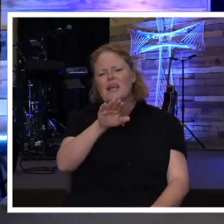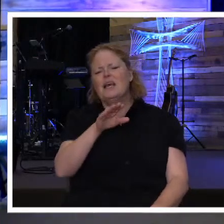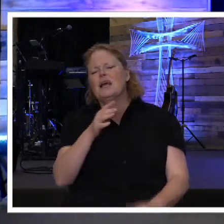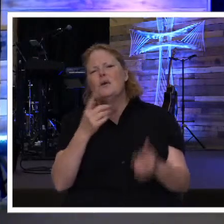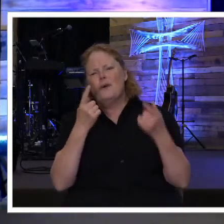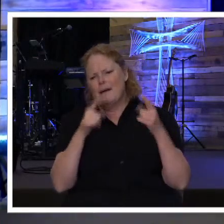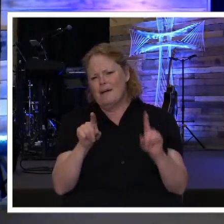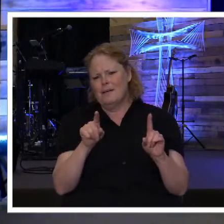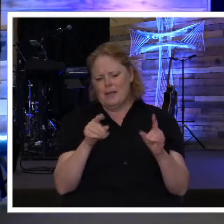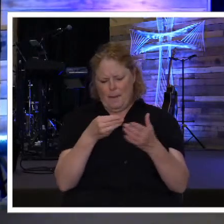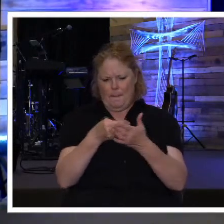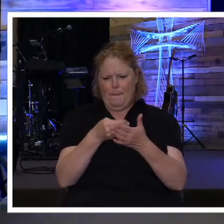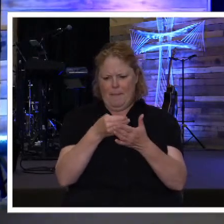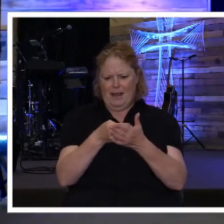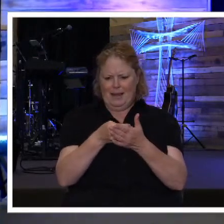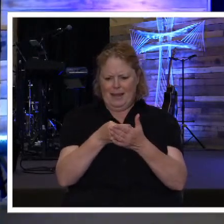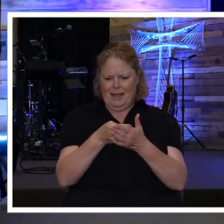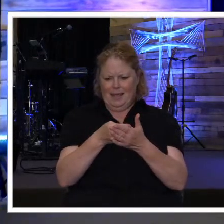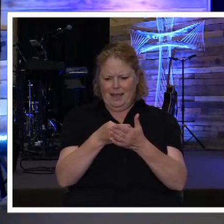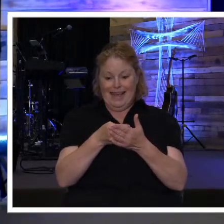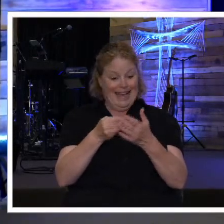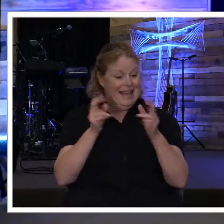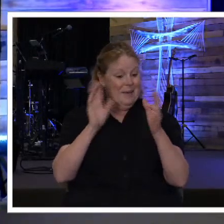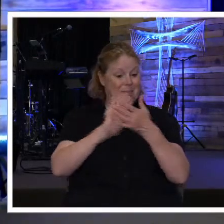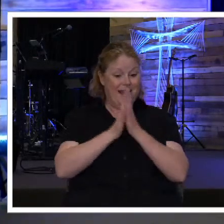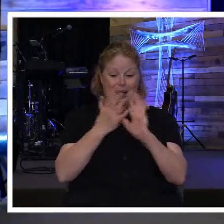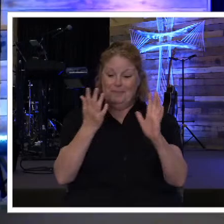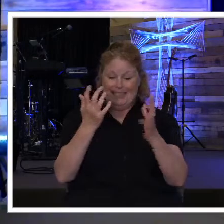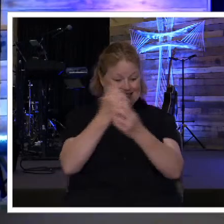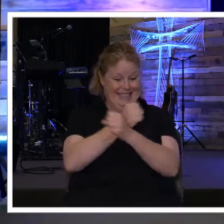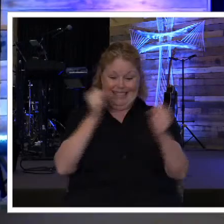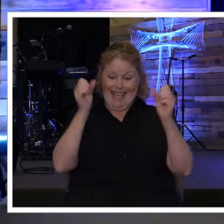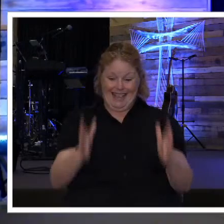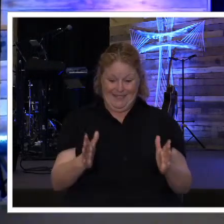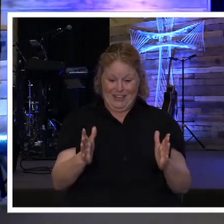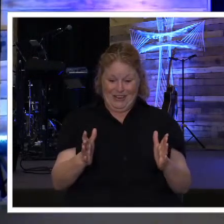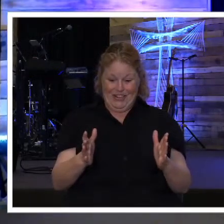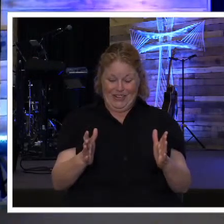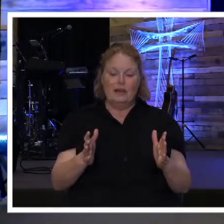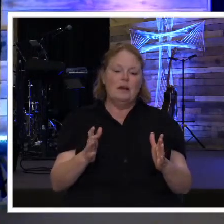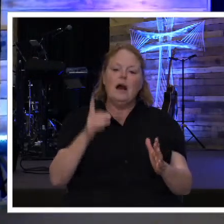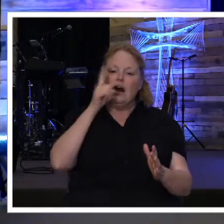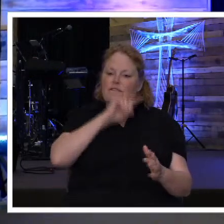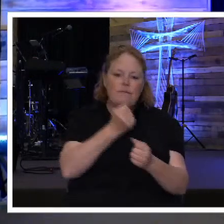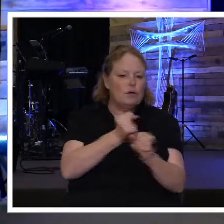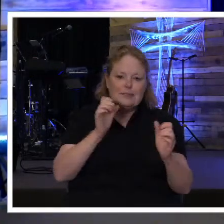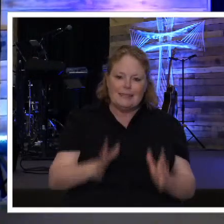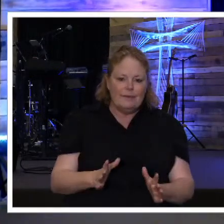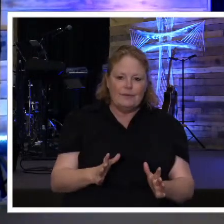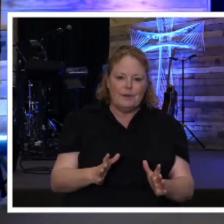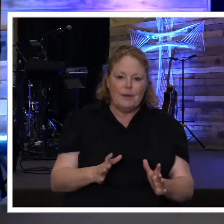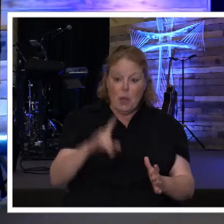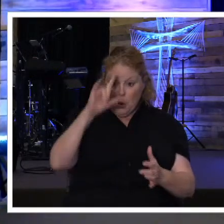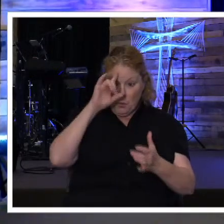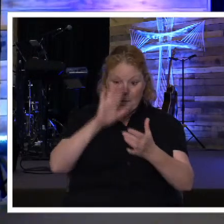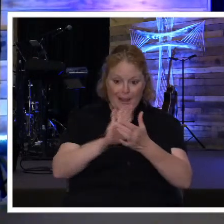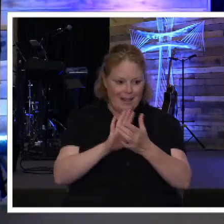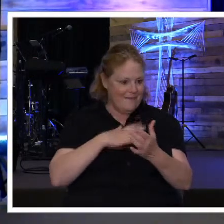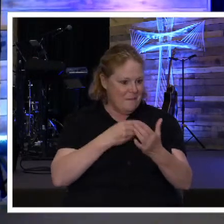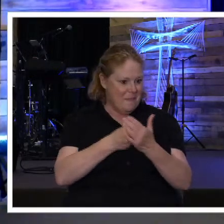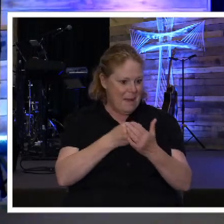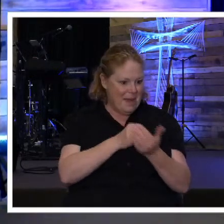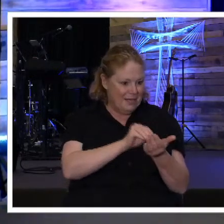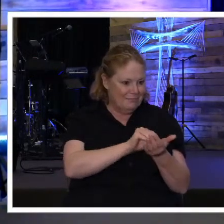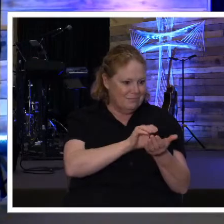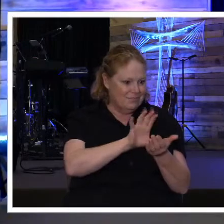Money becomes a false savior to us. We begin to believe that whatever we have accumulated is